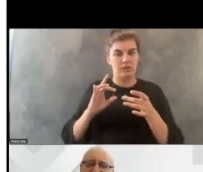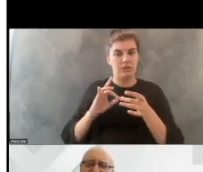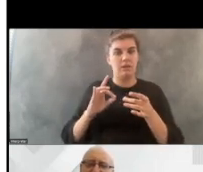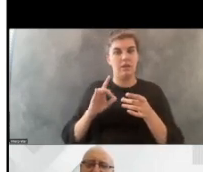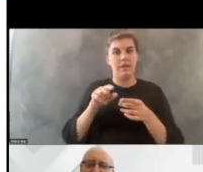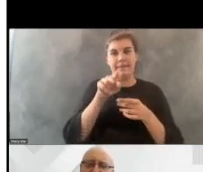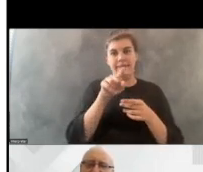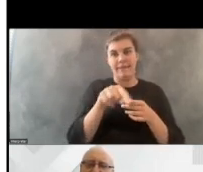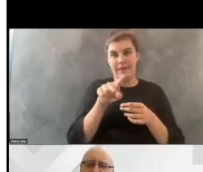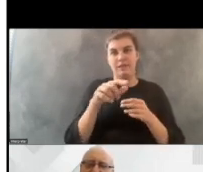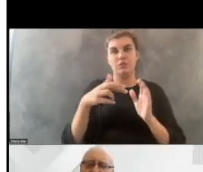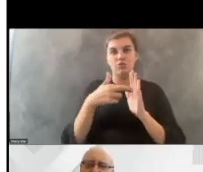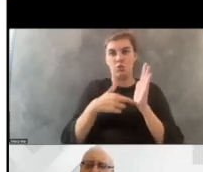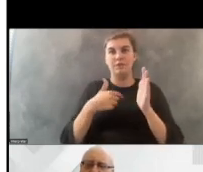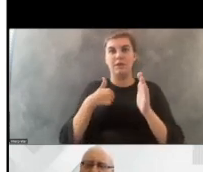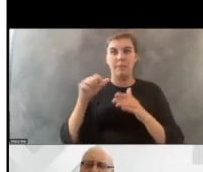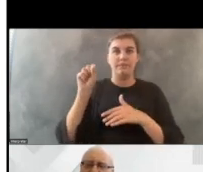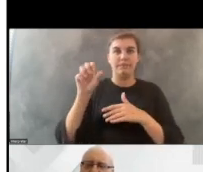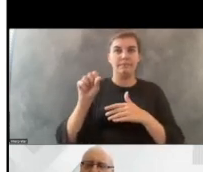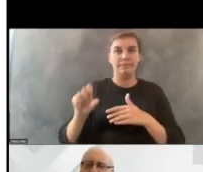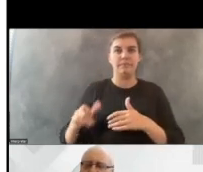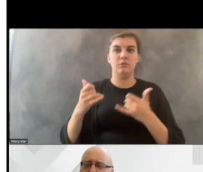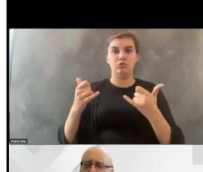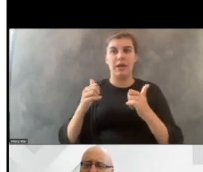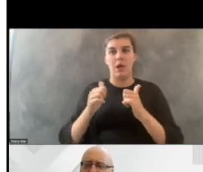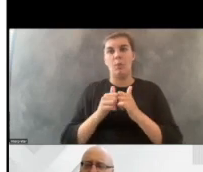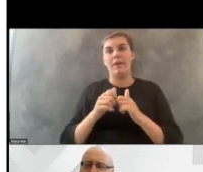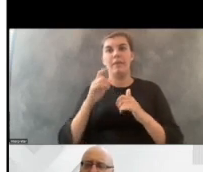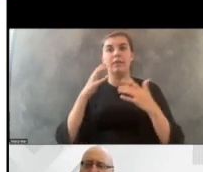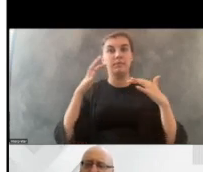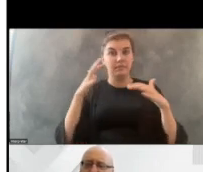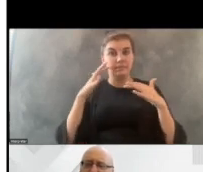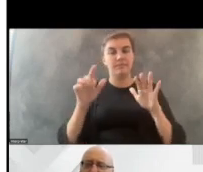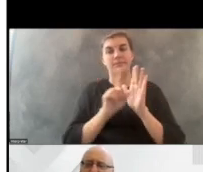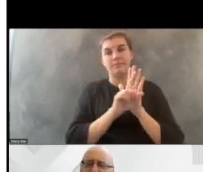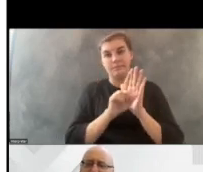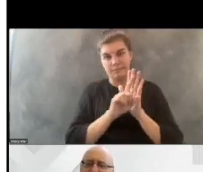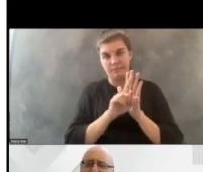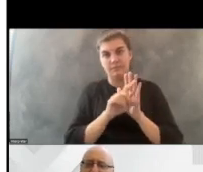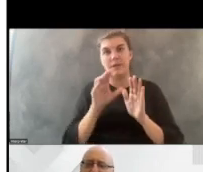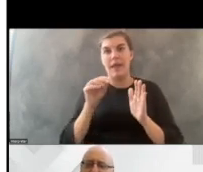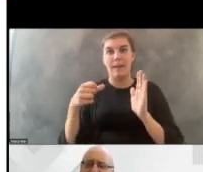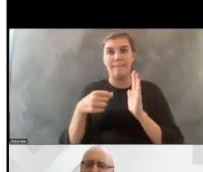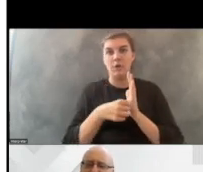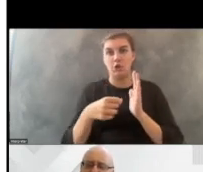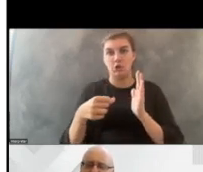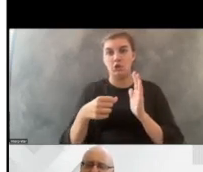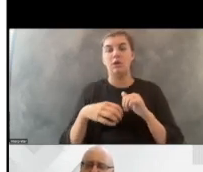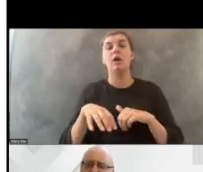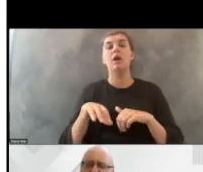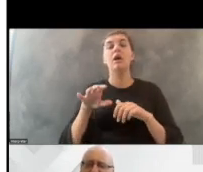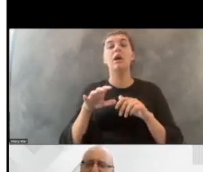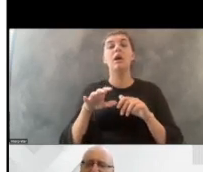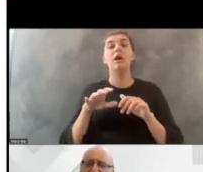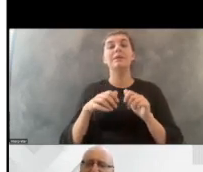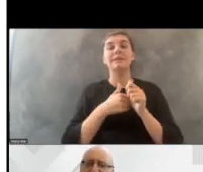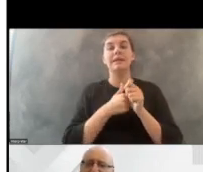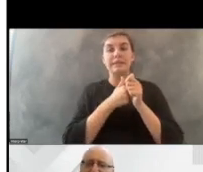timing and any associated accessible walk indication, but a push button press of 1 second or